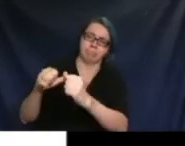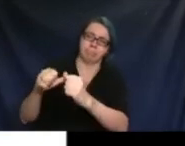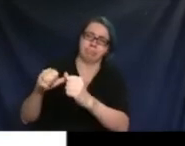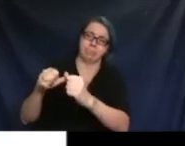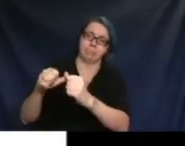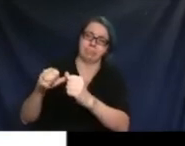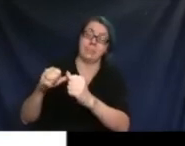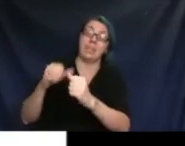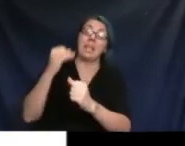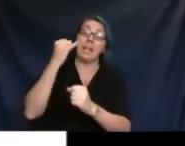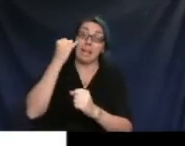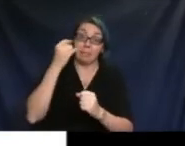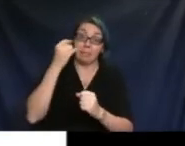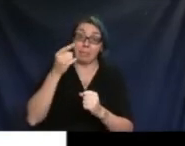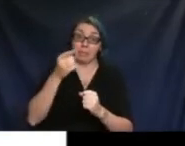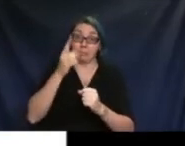that